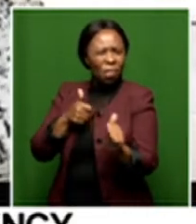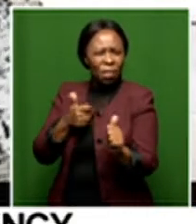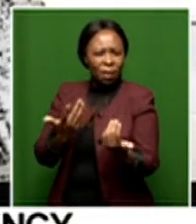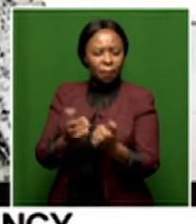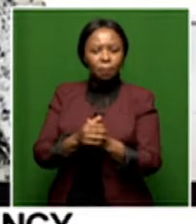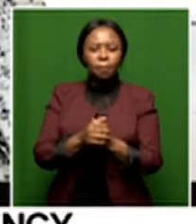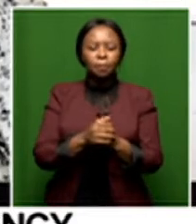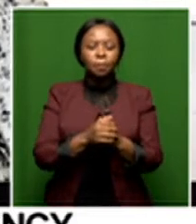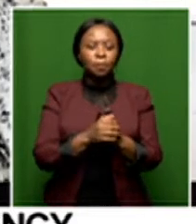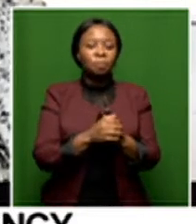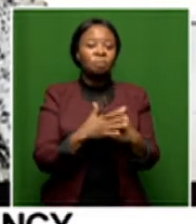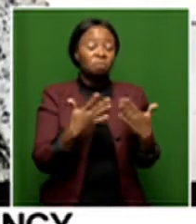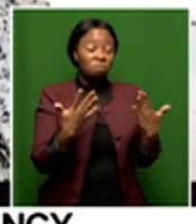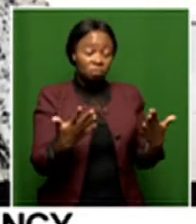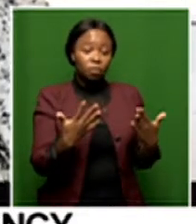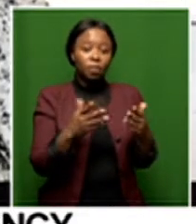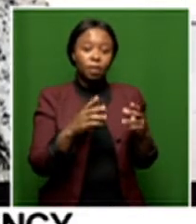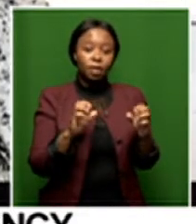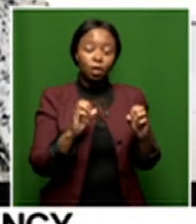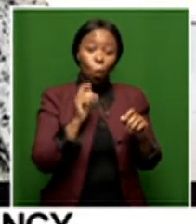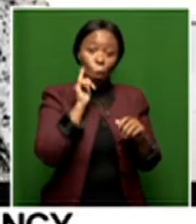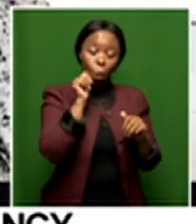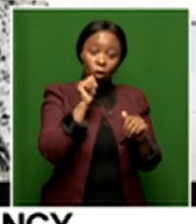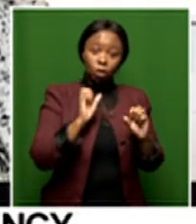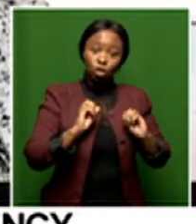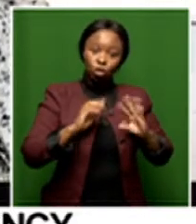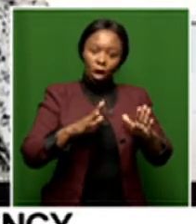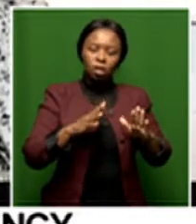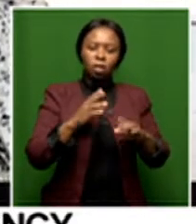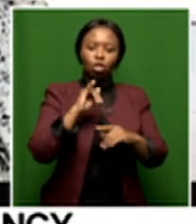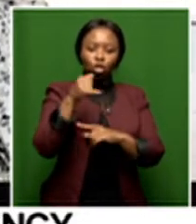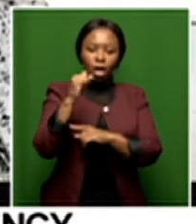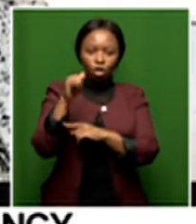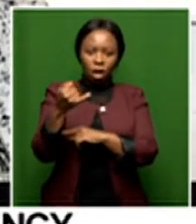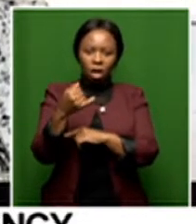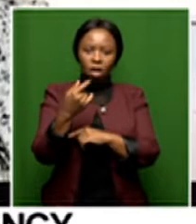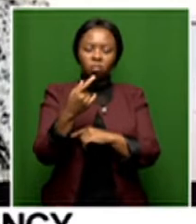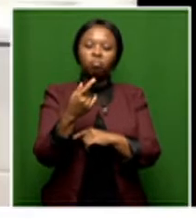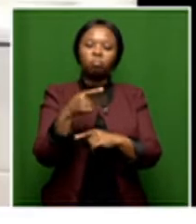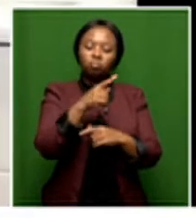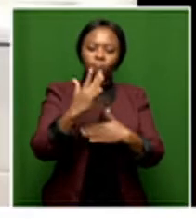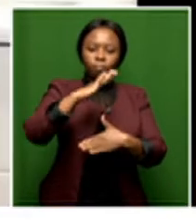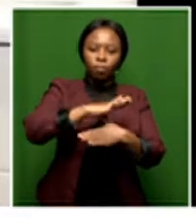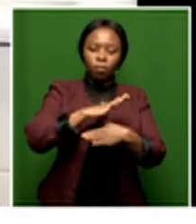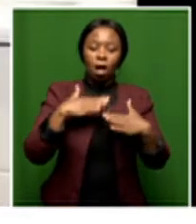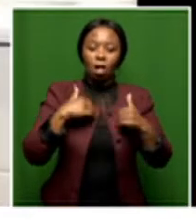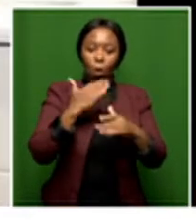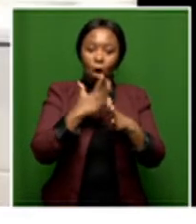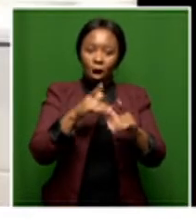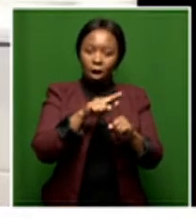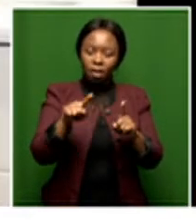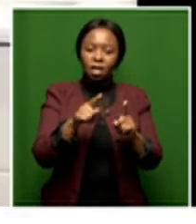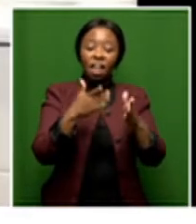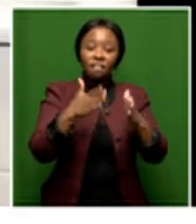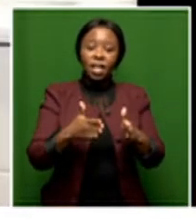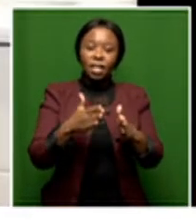Well, the initial rollout that we're doing at the moment with the J&J vaccine for healthcare workers is what's called a phase